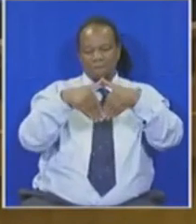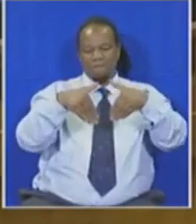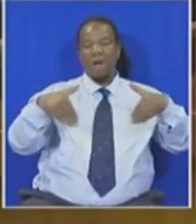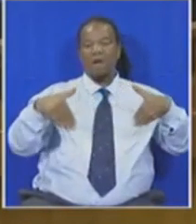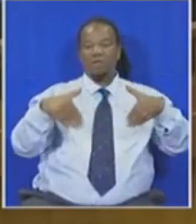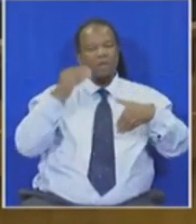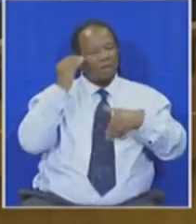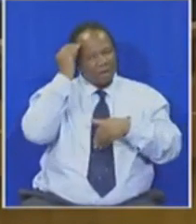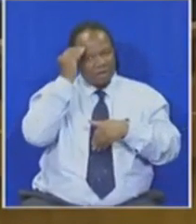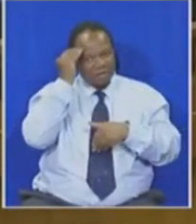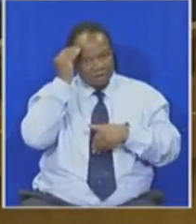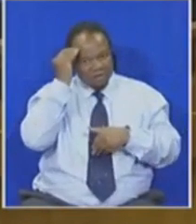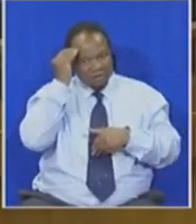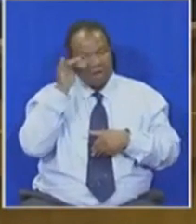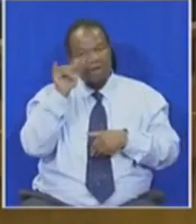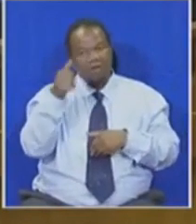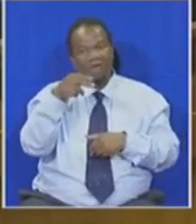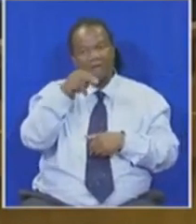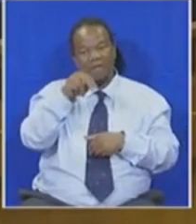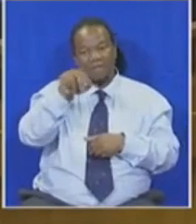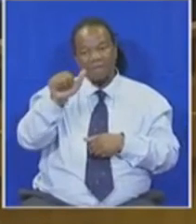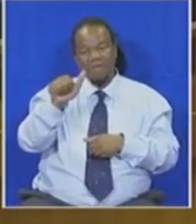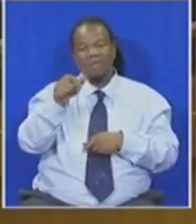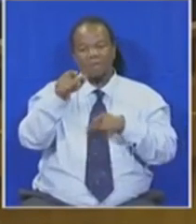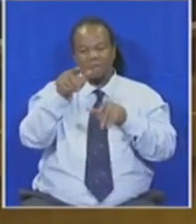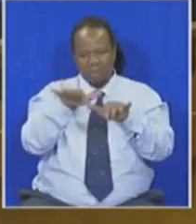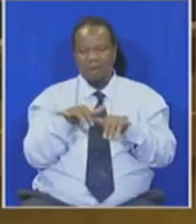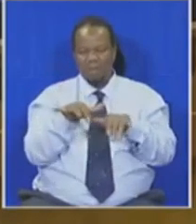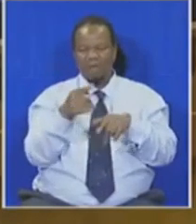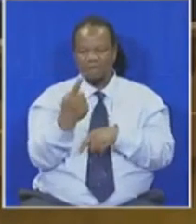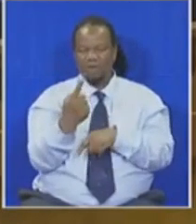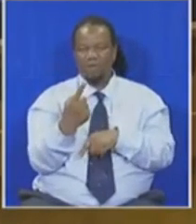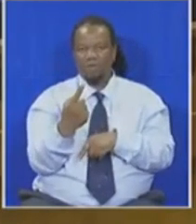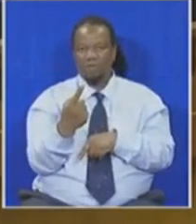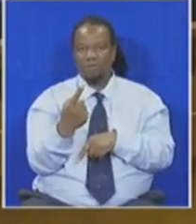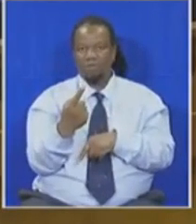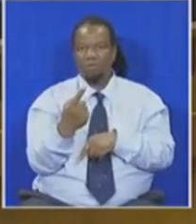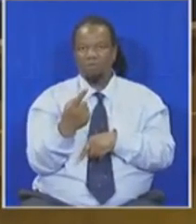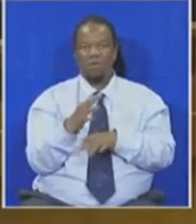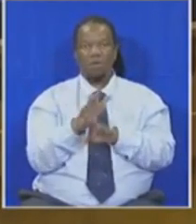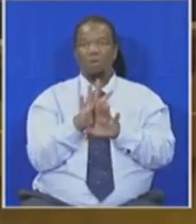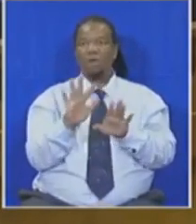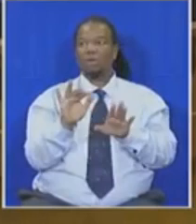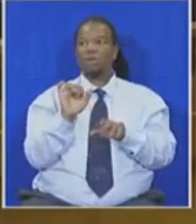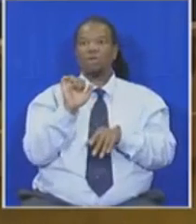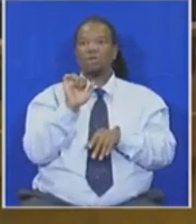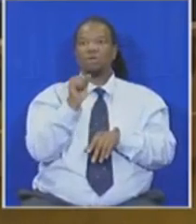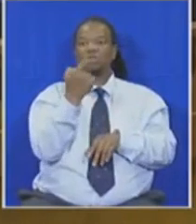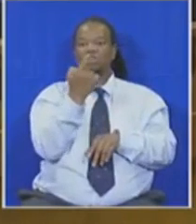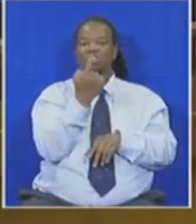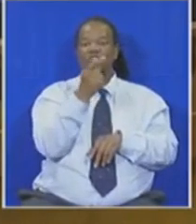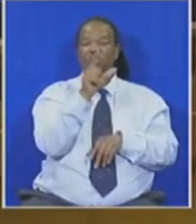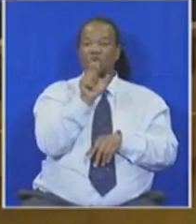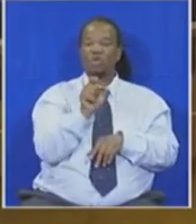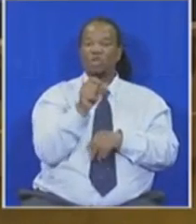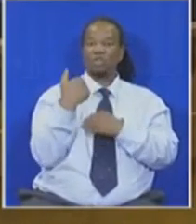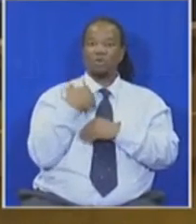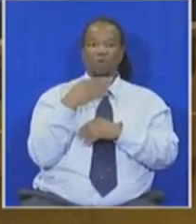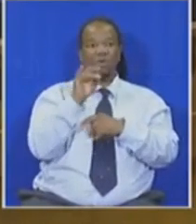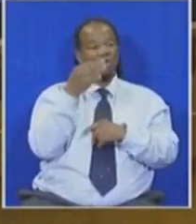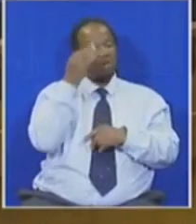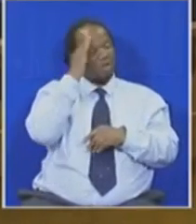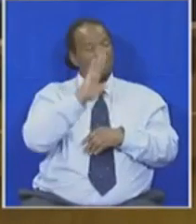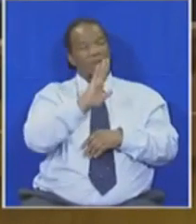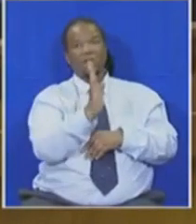part, of the Assembly and Parliament. She is not responsible to executive government and must seek to preserve the